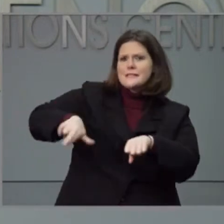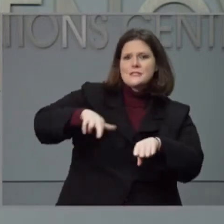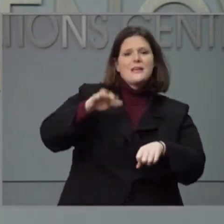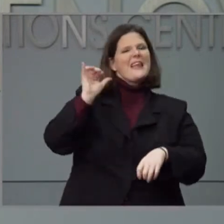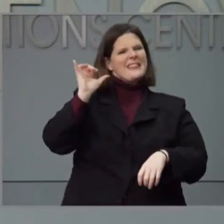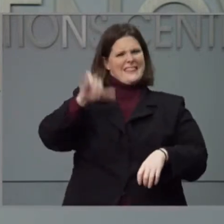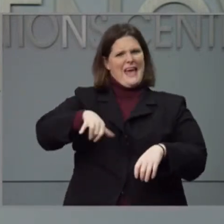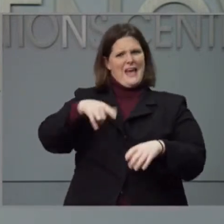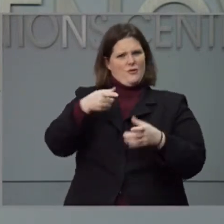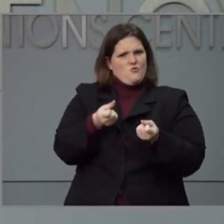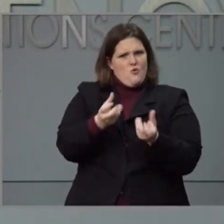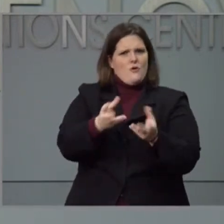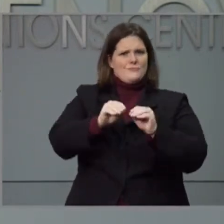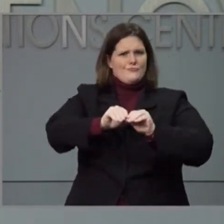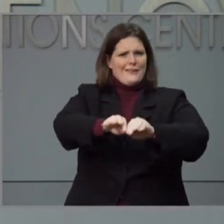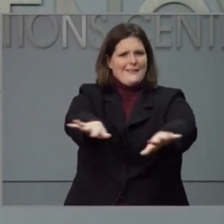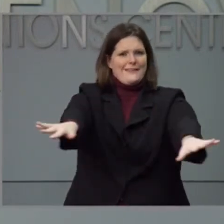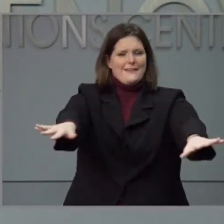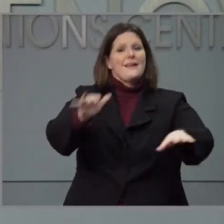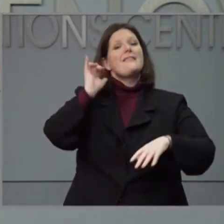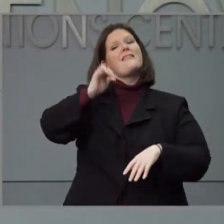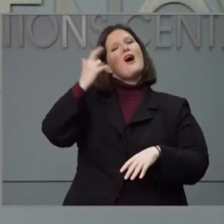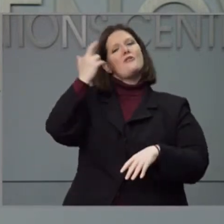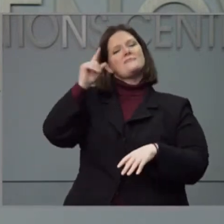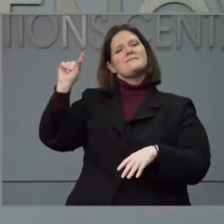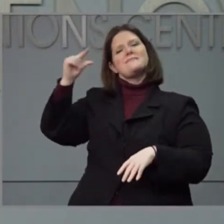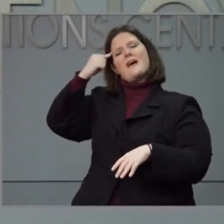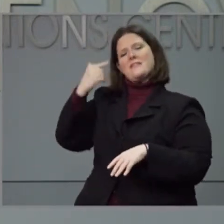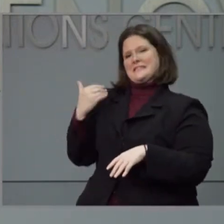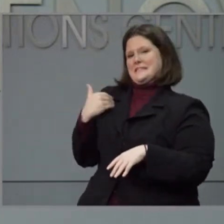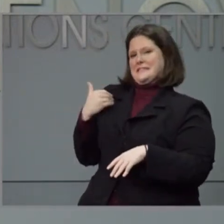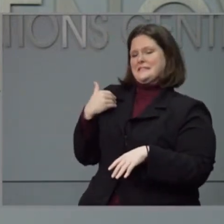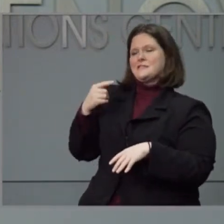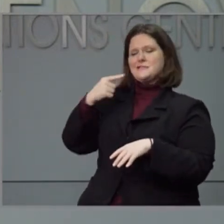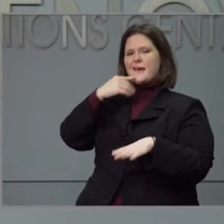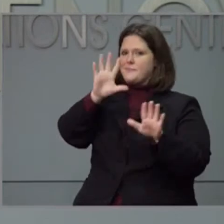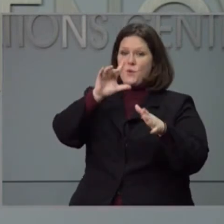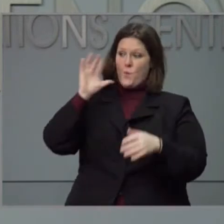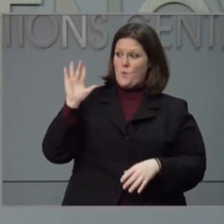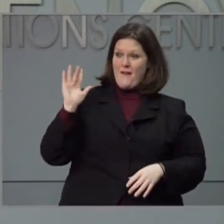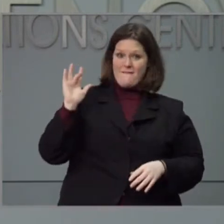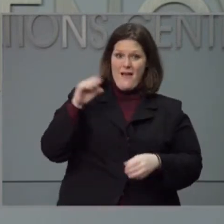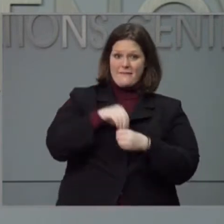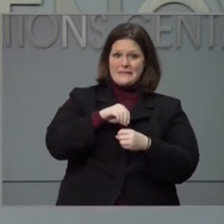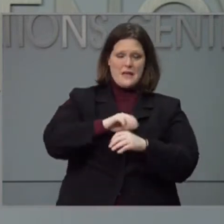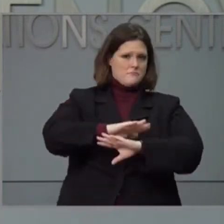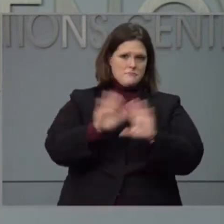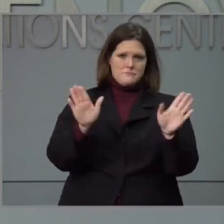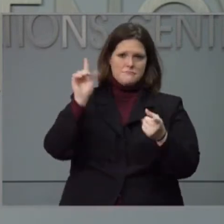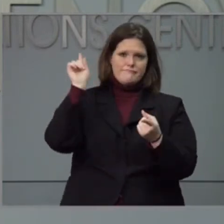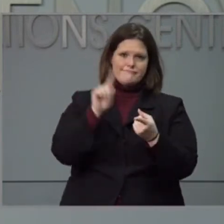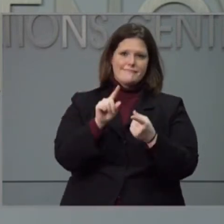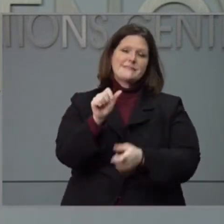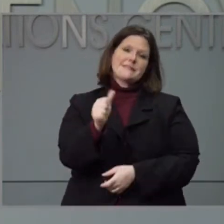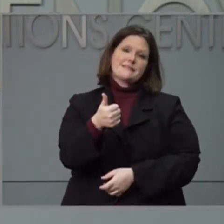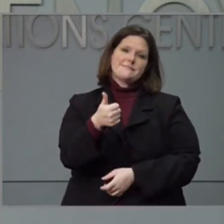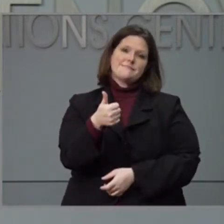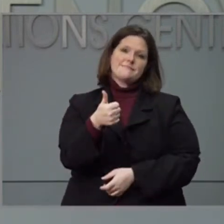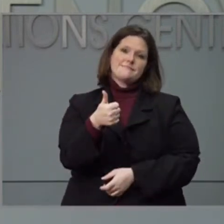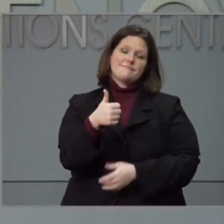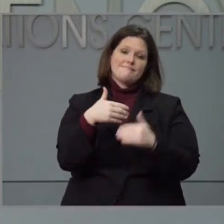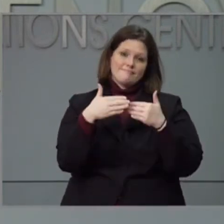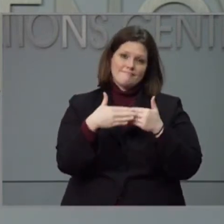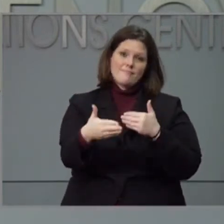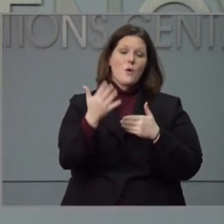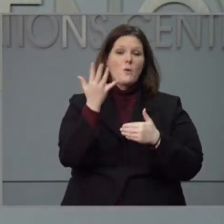reduce our gathering limit indoors from 25 down back to 10. I think we hope that will get at some